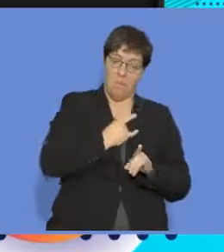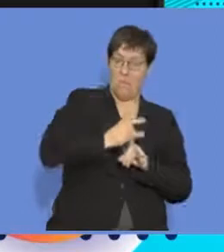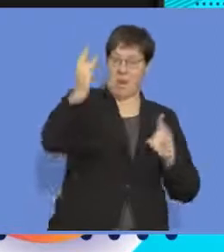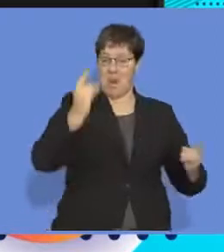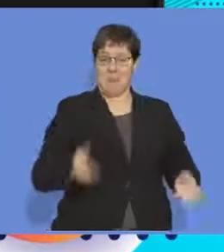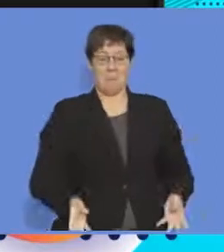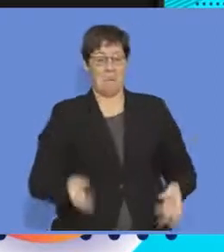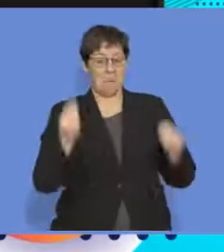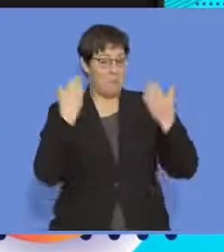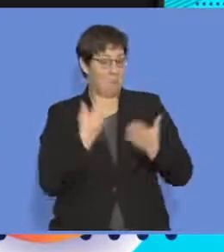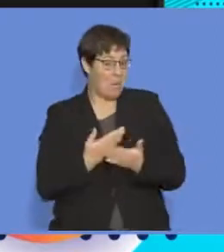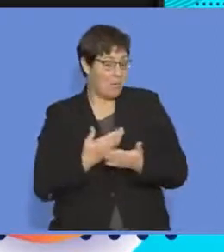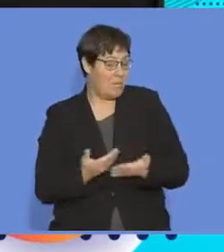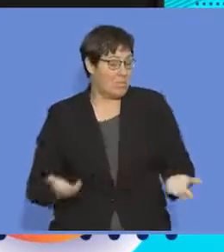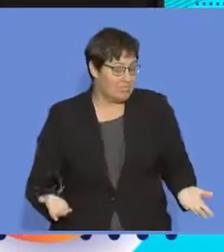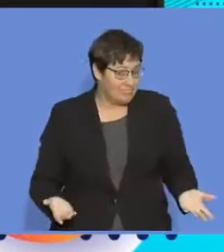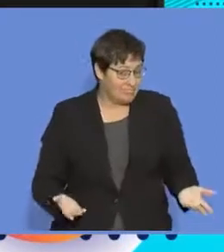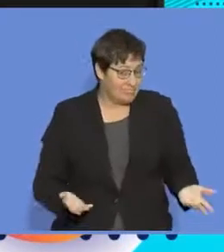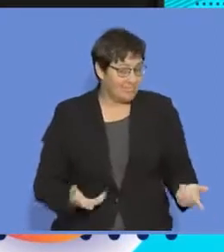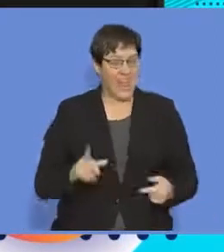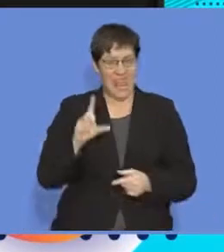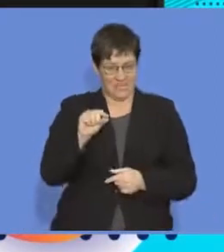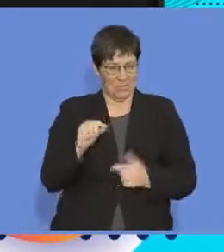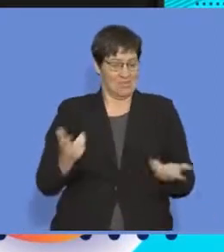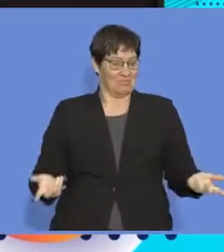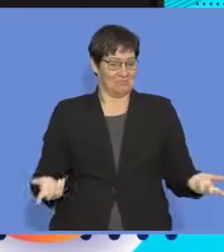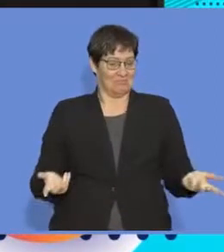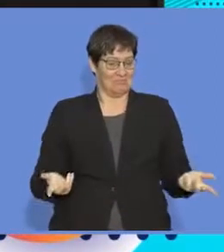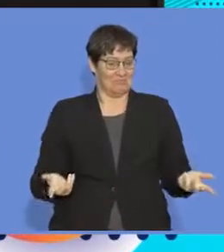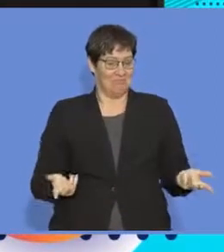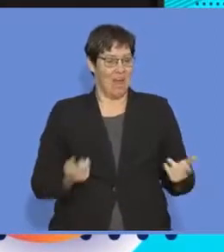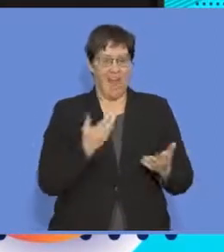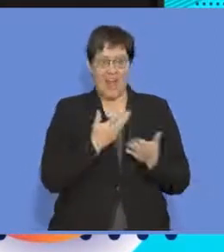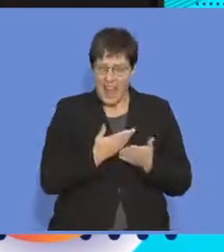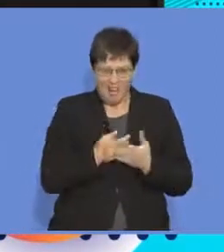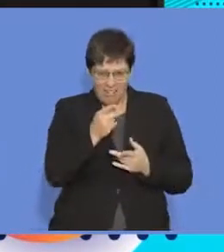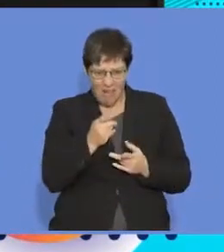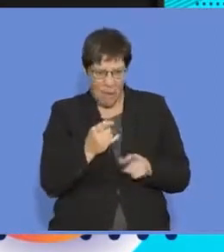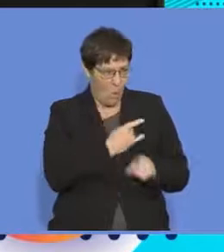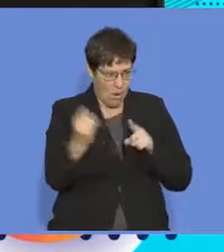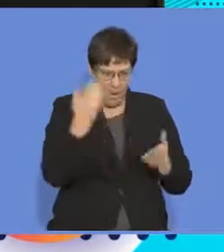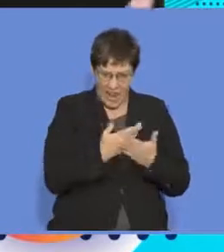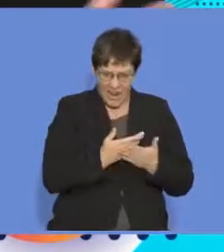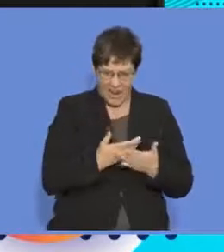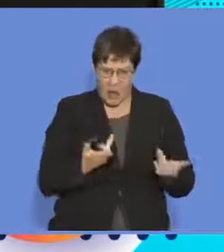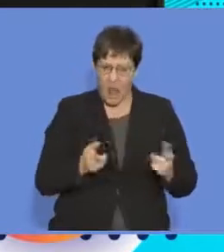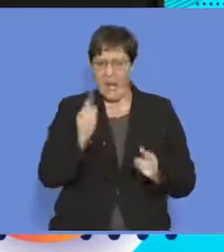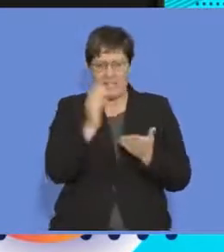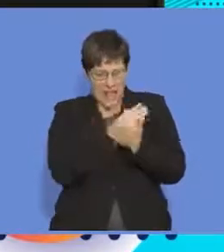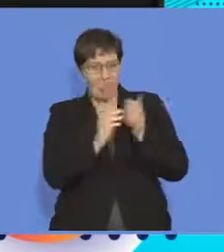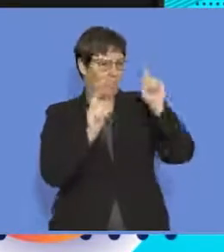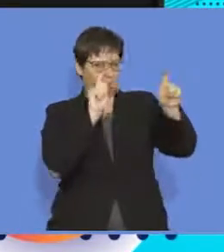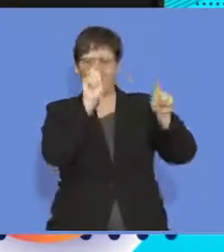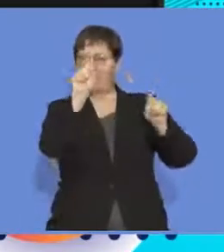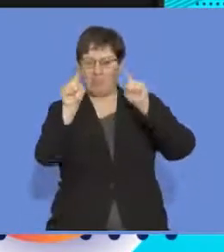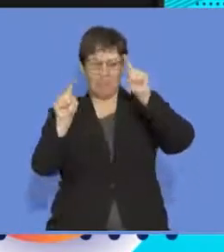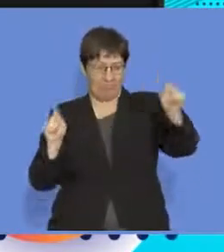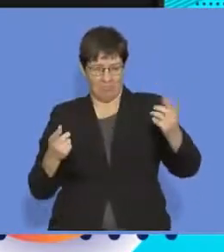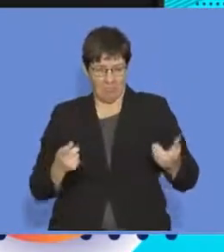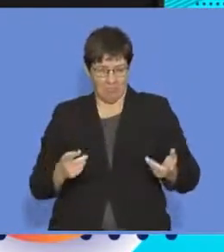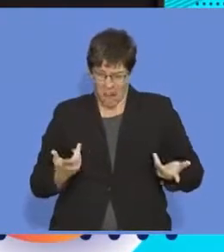Sure. It's an interesting question. Can we really calculate? Can we actually win it? Yeah, we do have people that win lotto, but what is